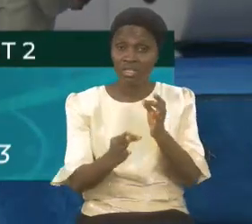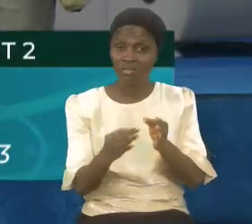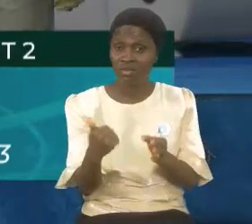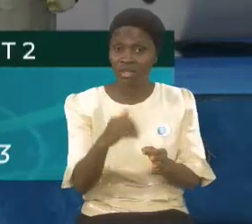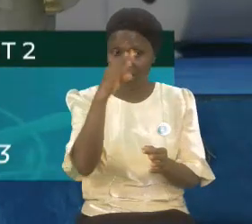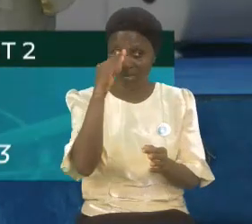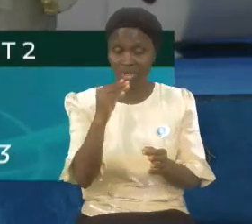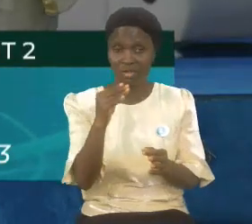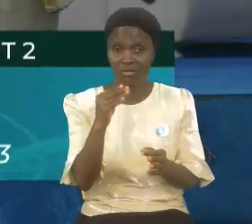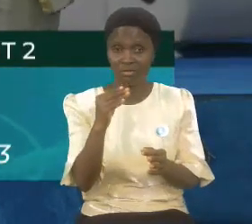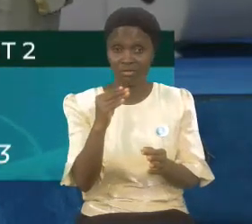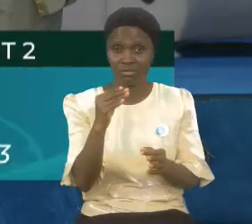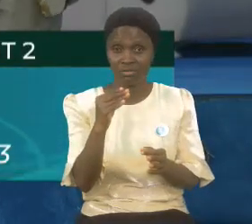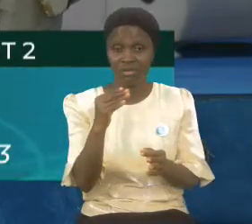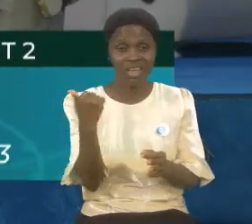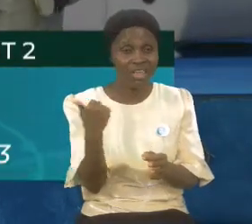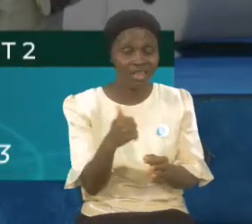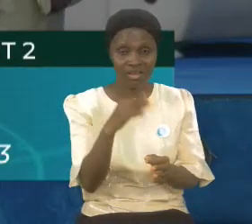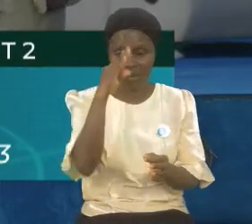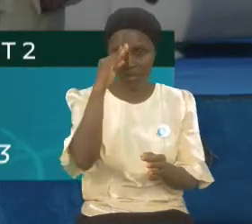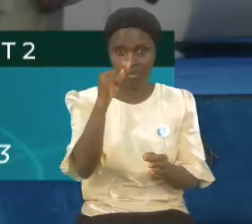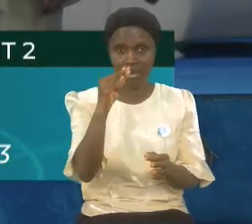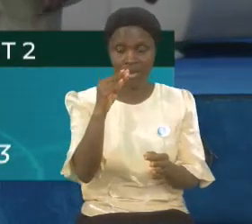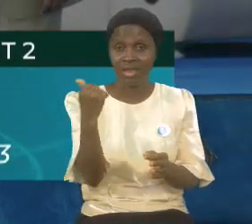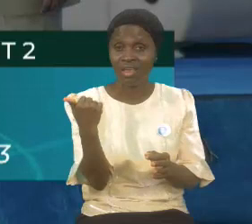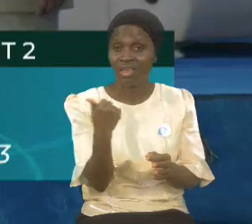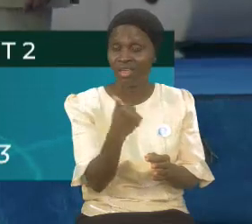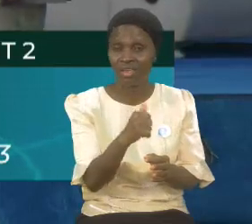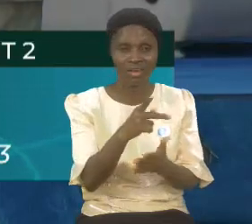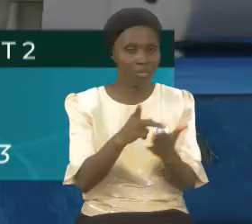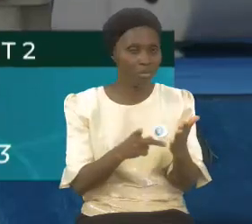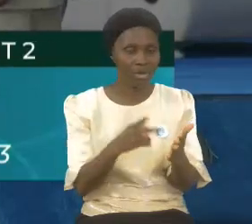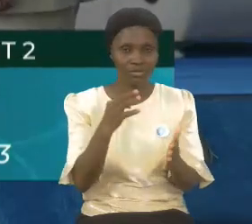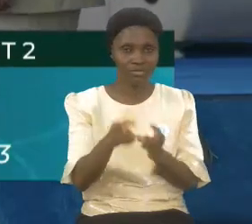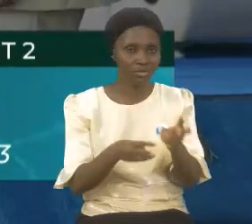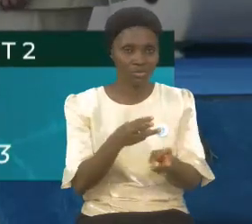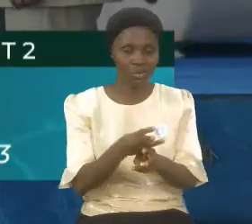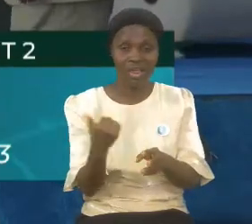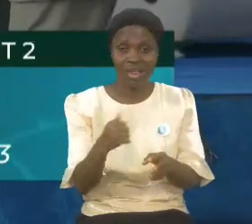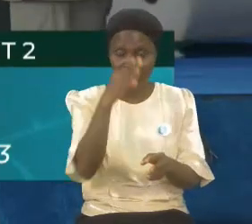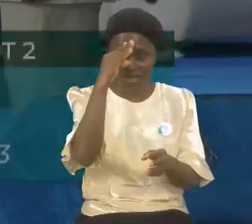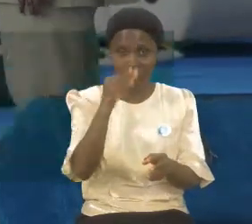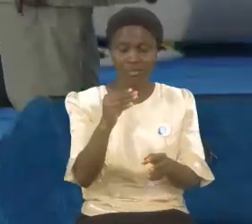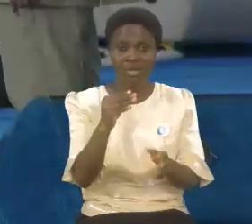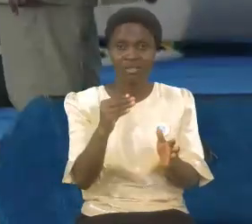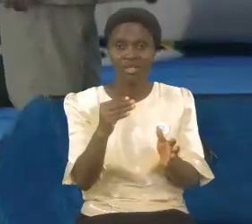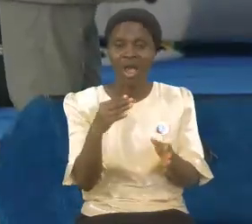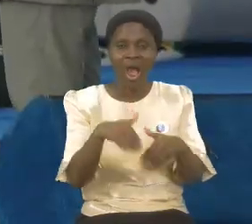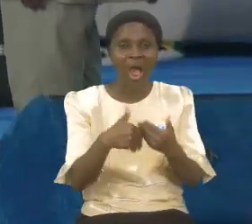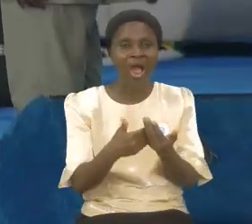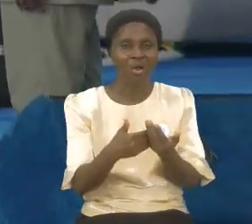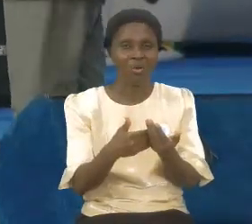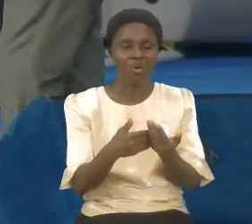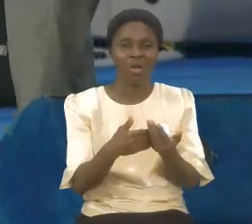any man, any man, any part of the world, any man, however intelligent, any man,